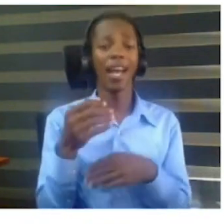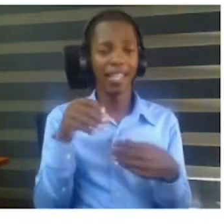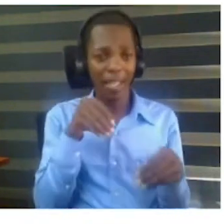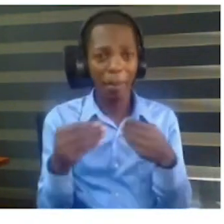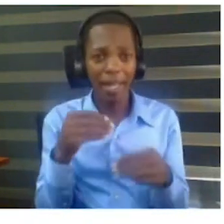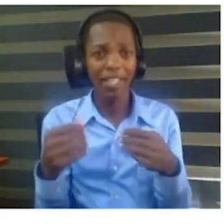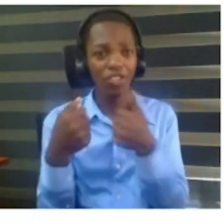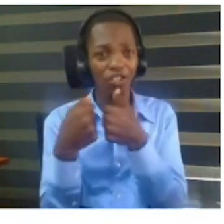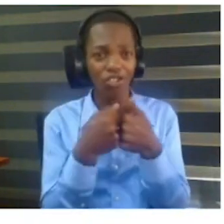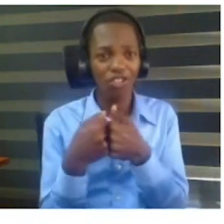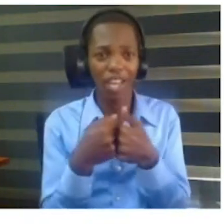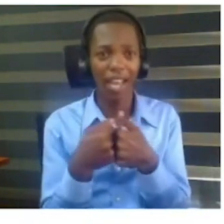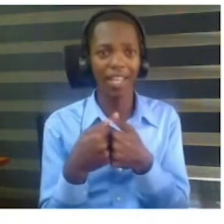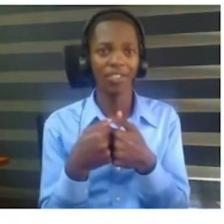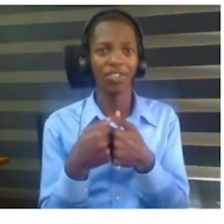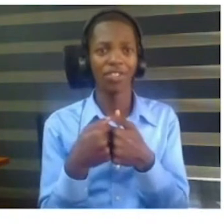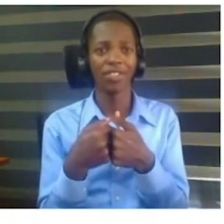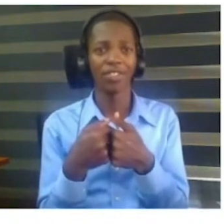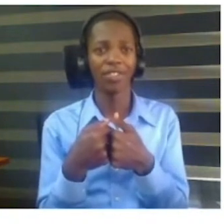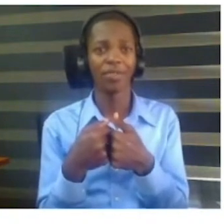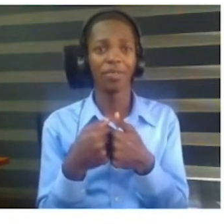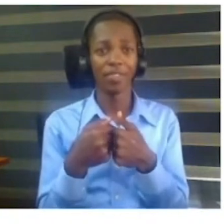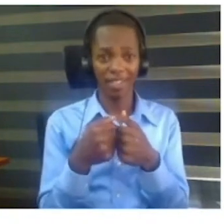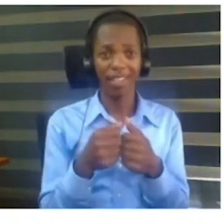thing, like email.